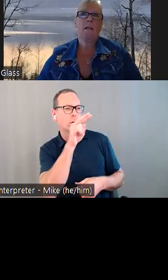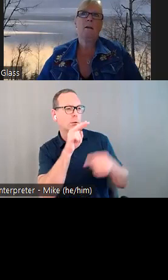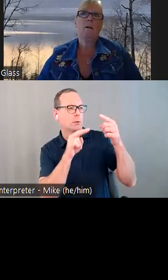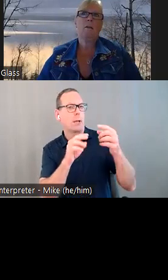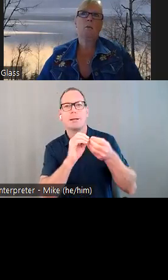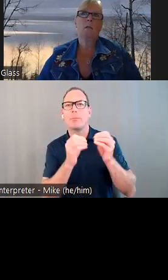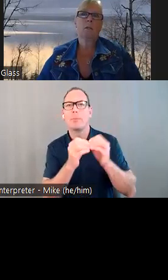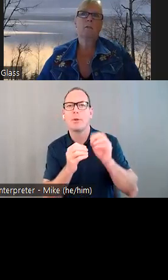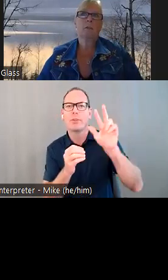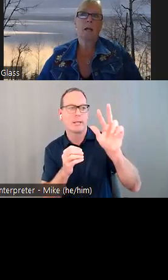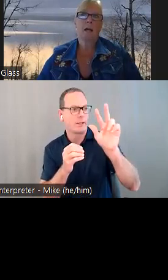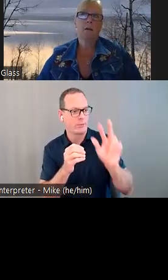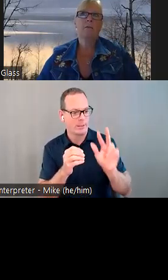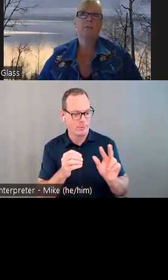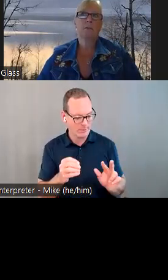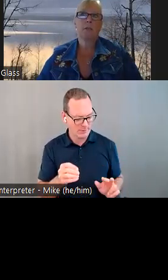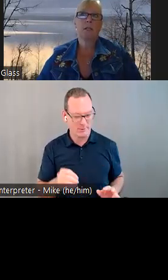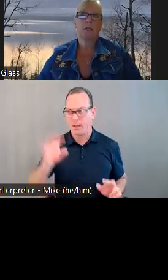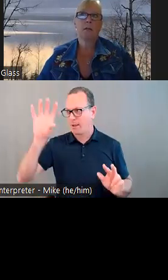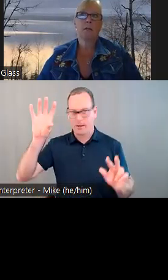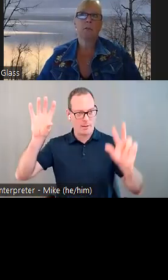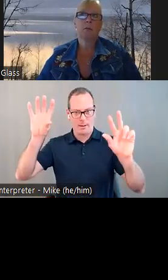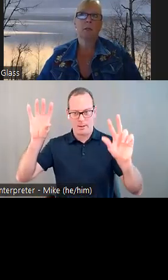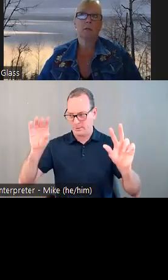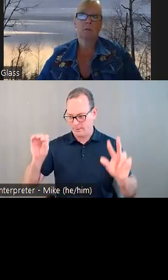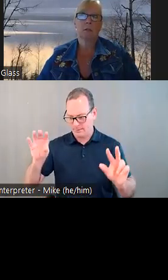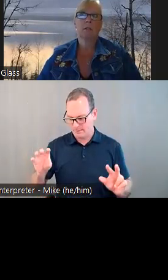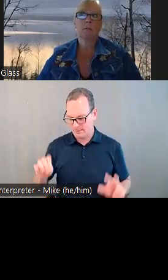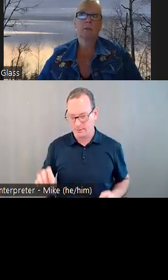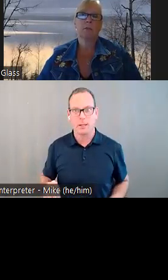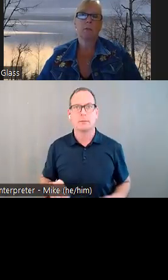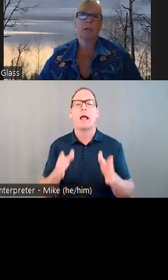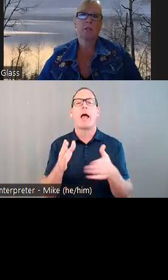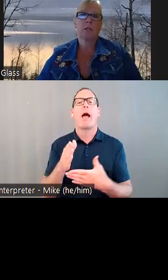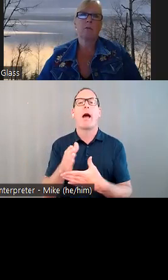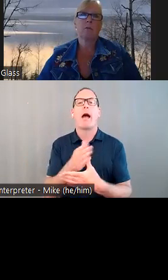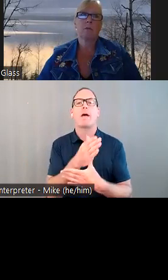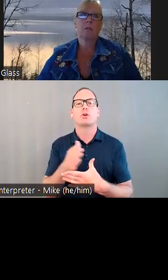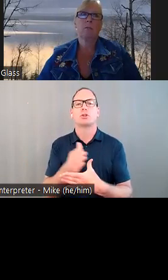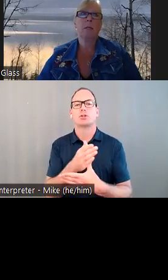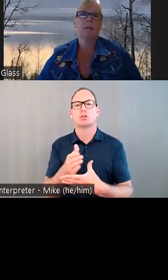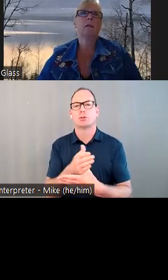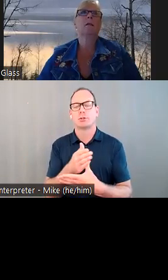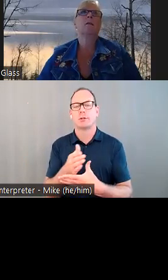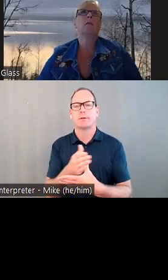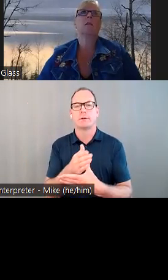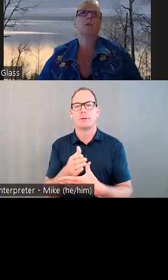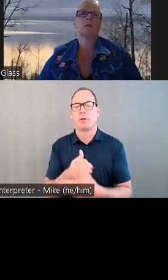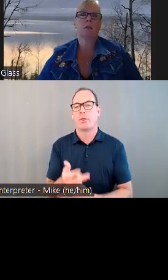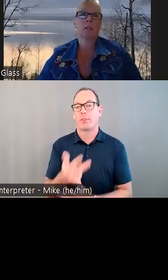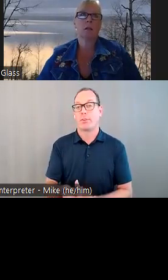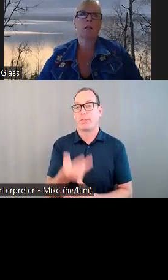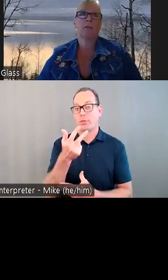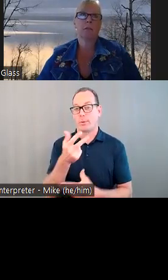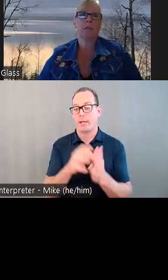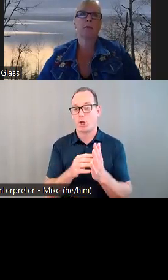And then you are looking for an average of 3 indicators per learner, or per service plan, I should say, to meet the